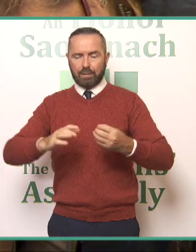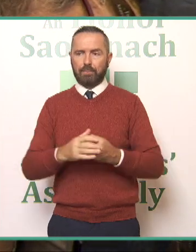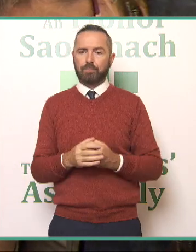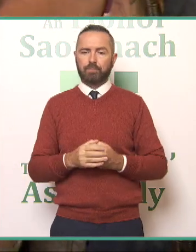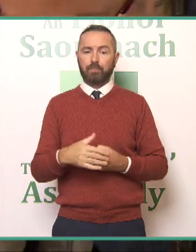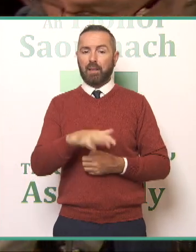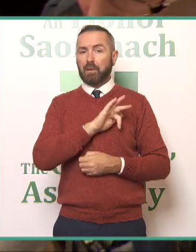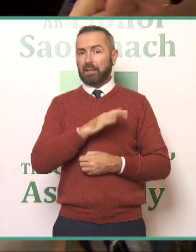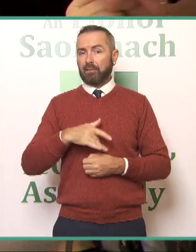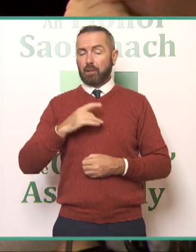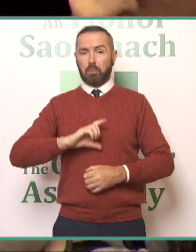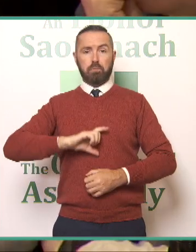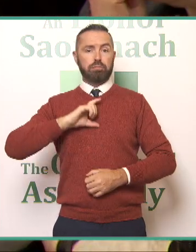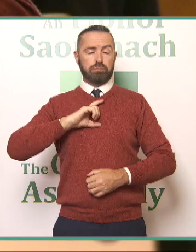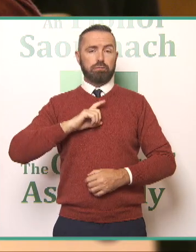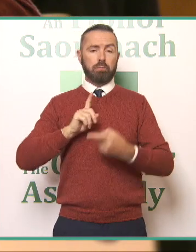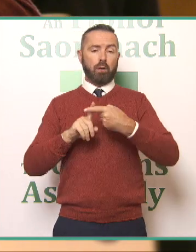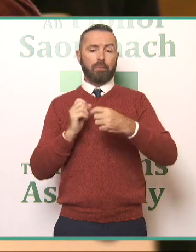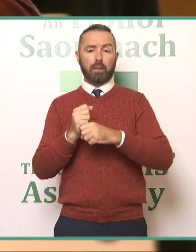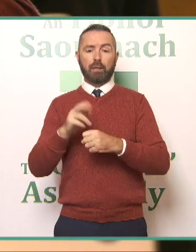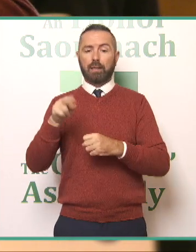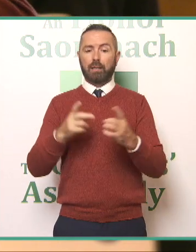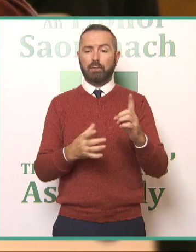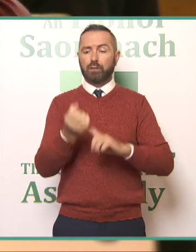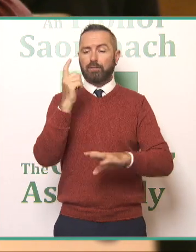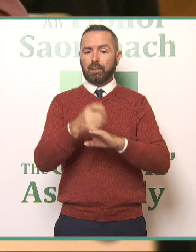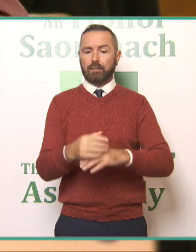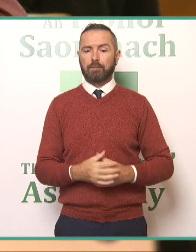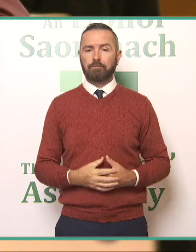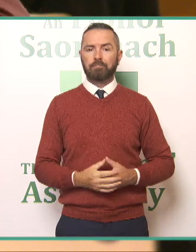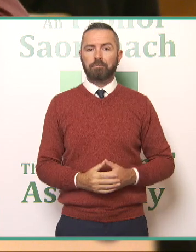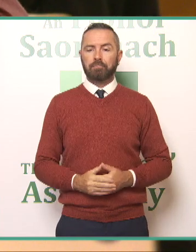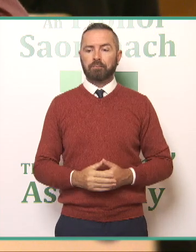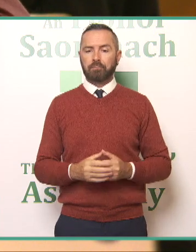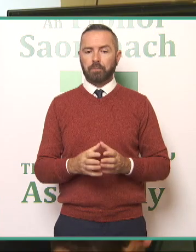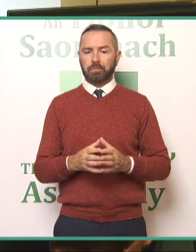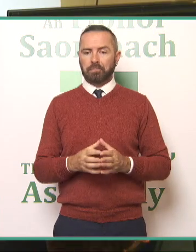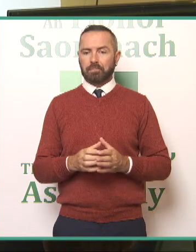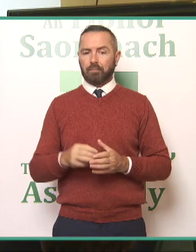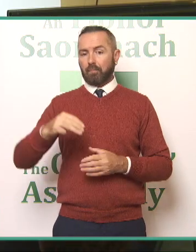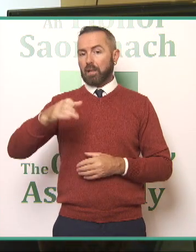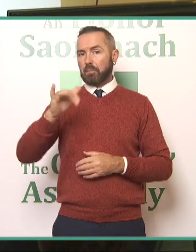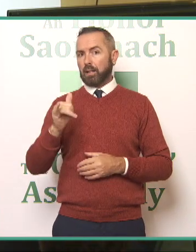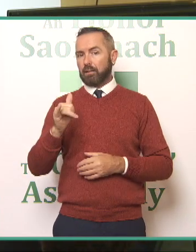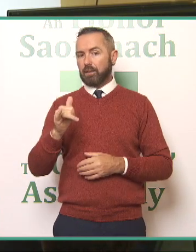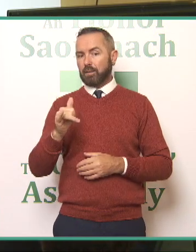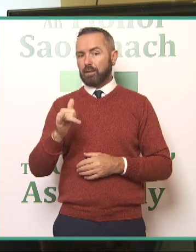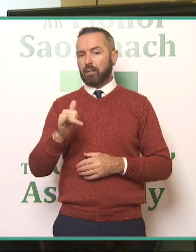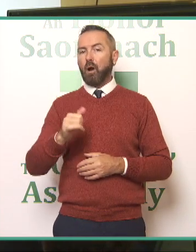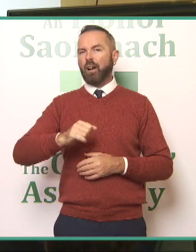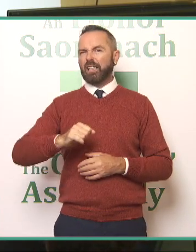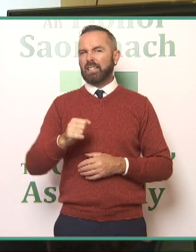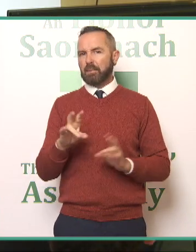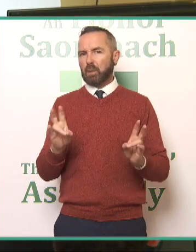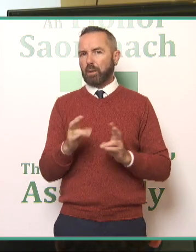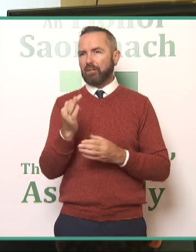am optimistic, as I said, that that can be done. Thank you. Mary? I'll keep this quick for multiple reasons.